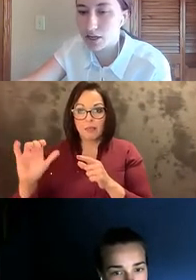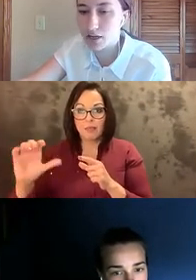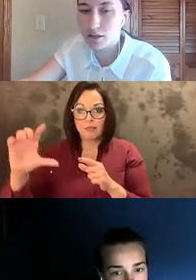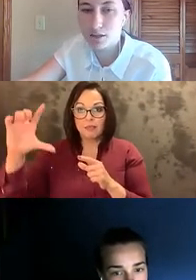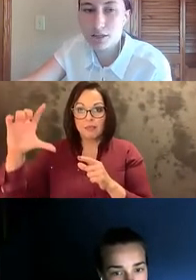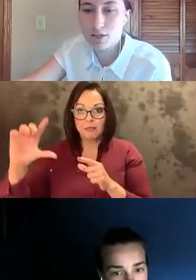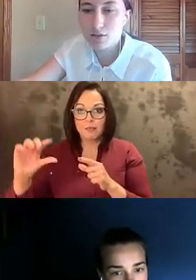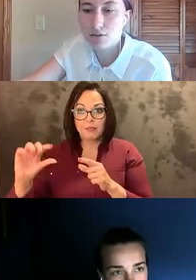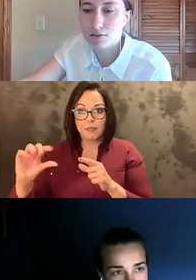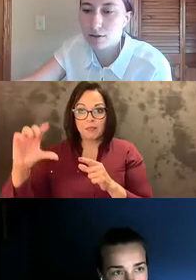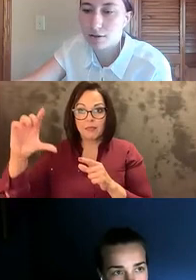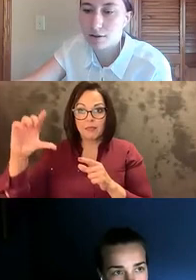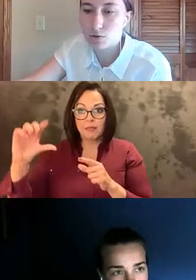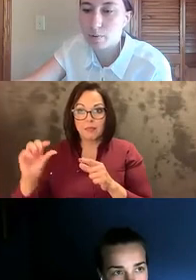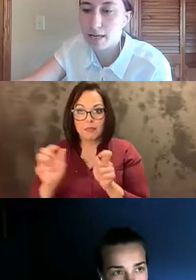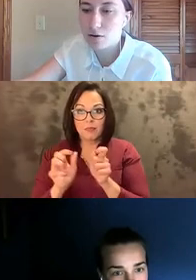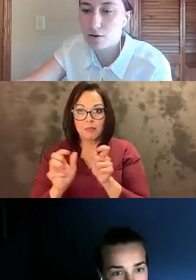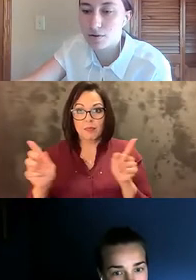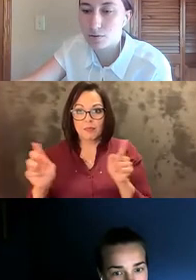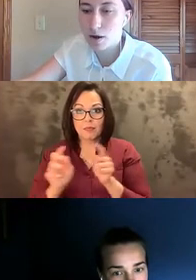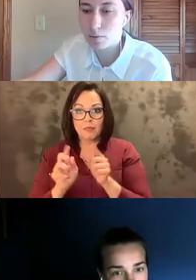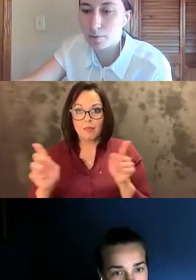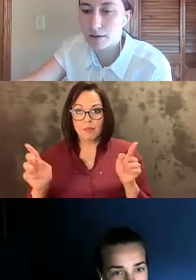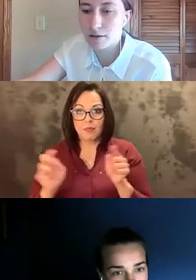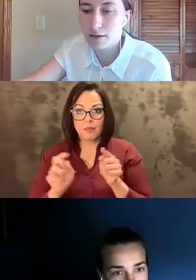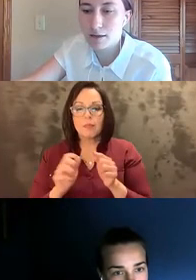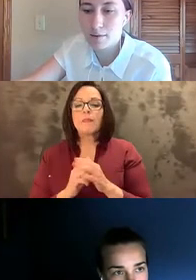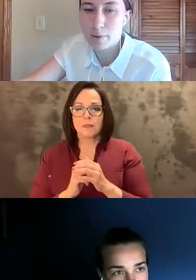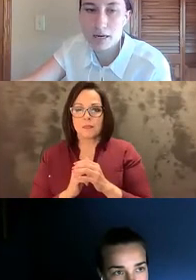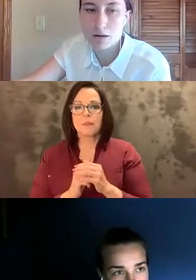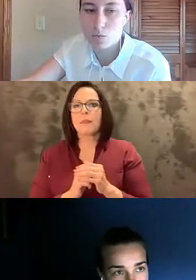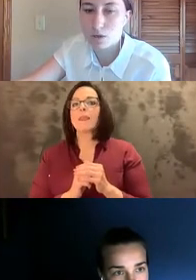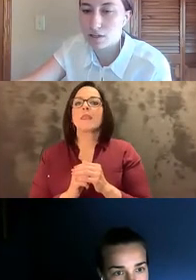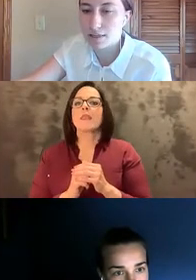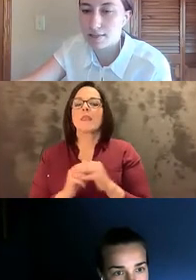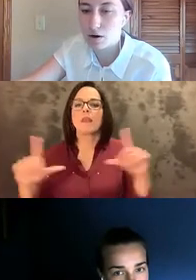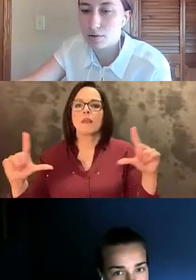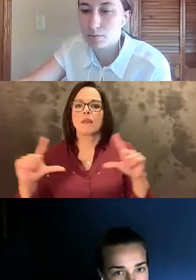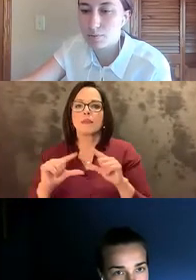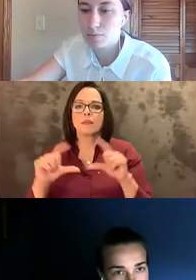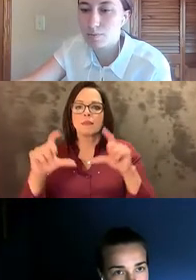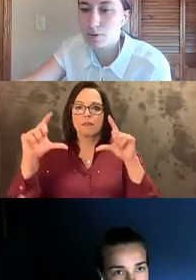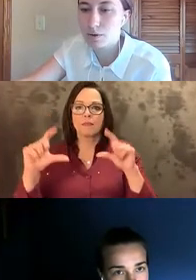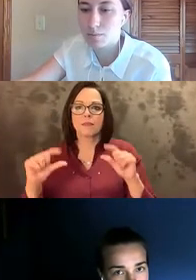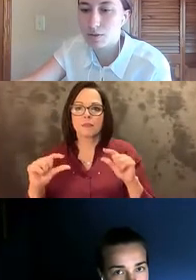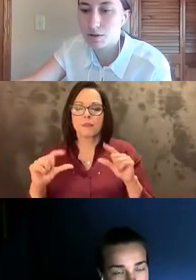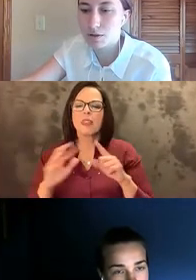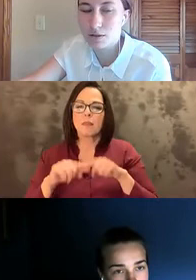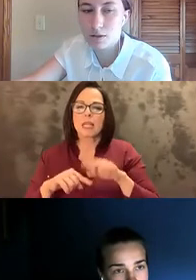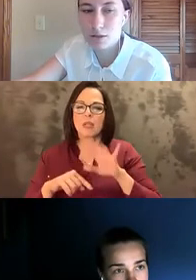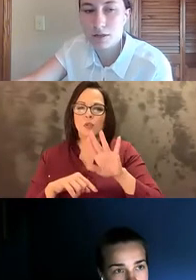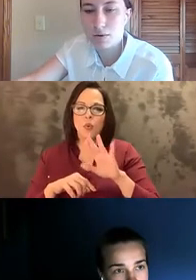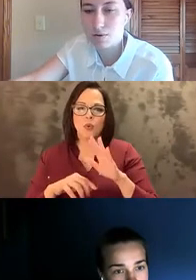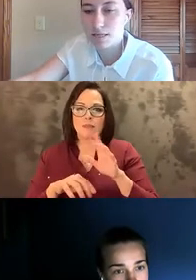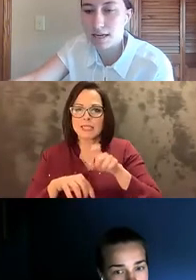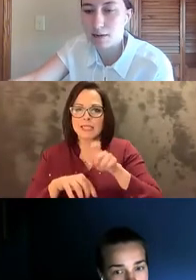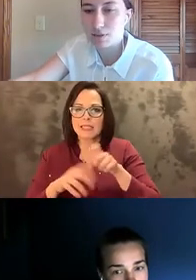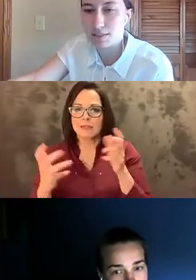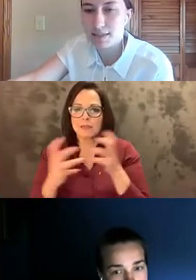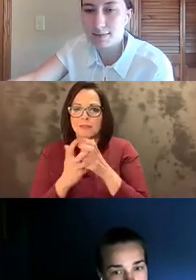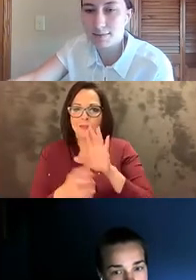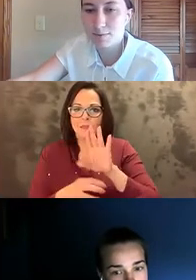buttons down here. Just zoom in or zoom out a bit, depending on what your needs are. So I'm just going to